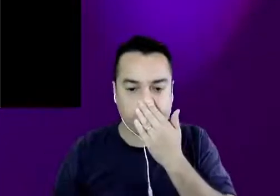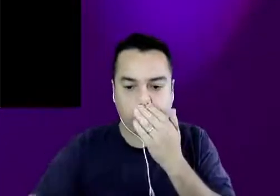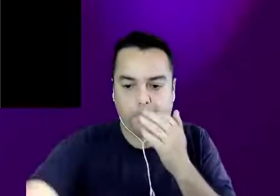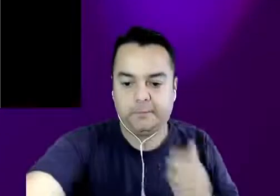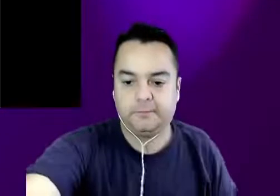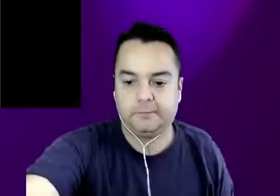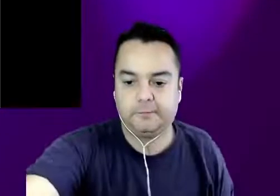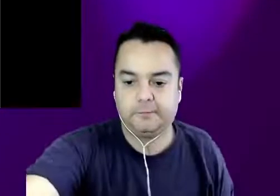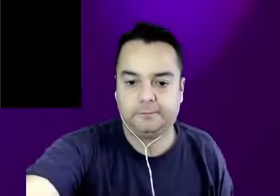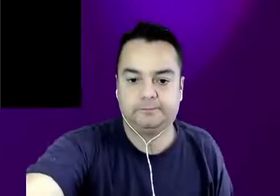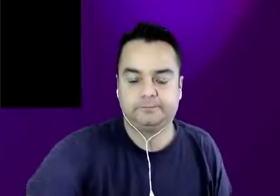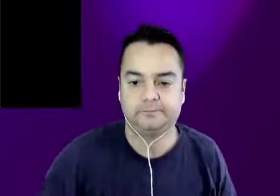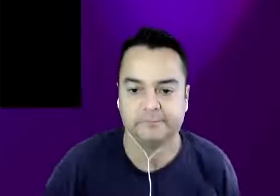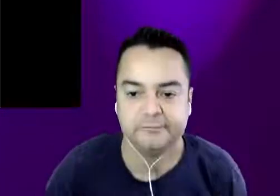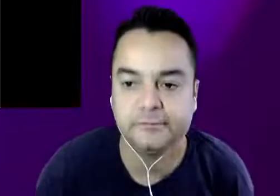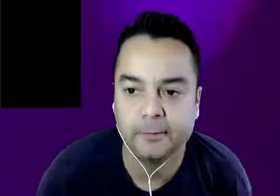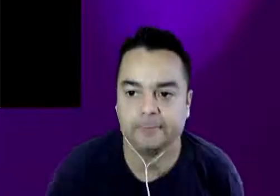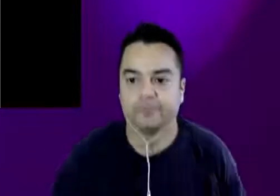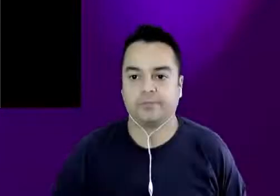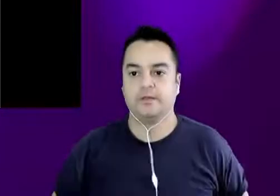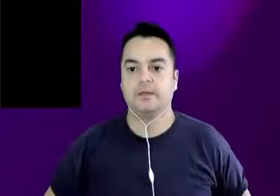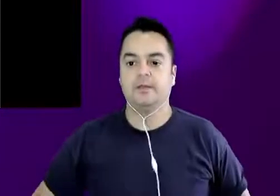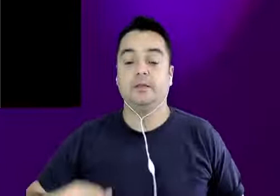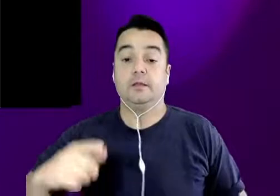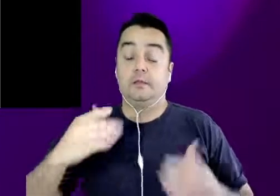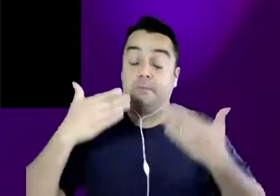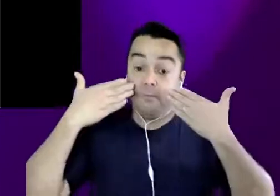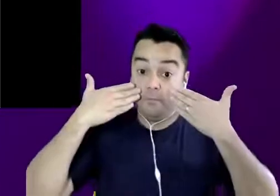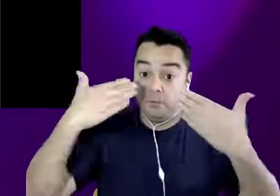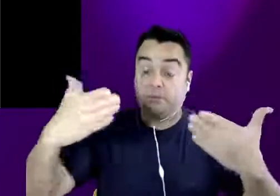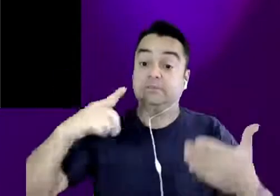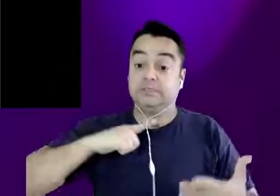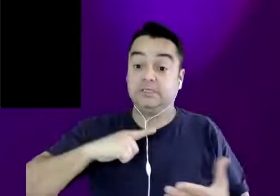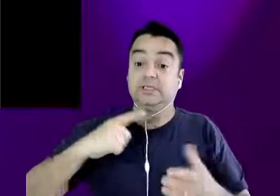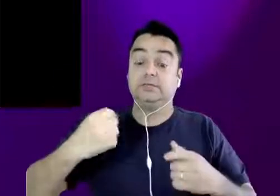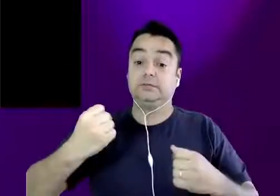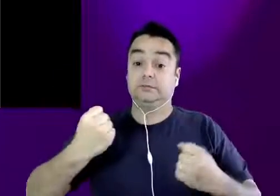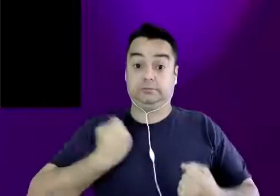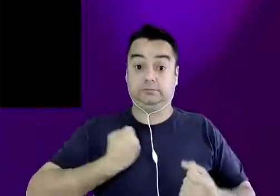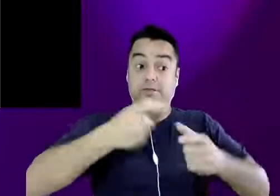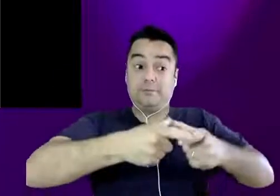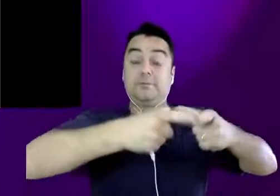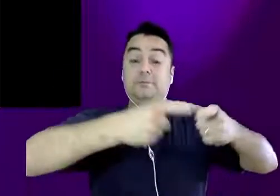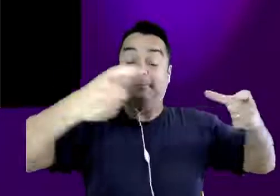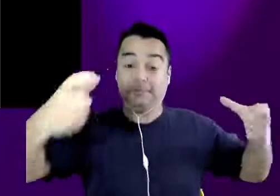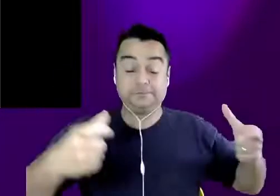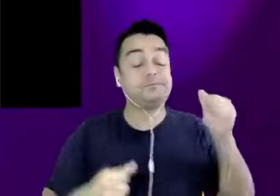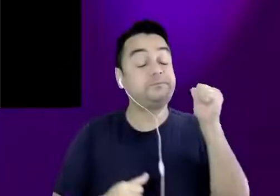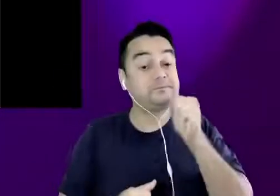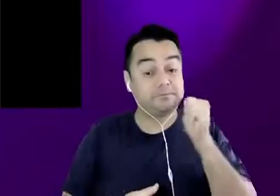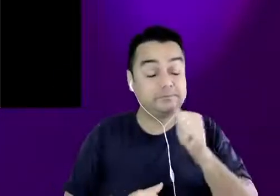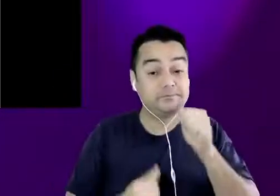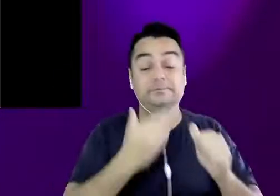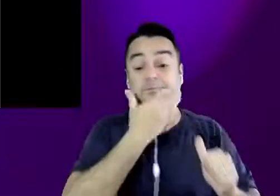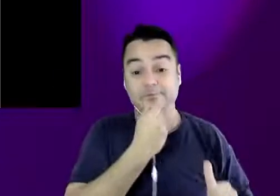men that are going to college. There are more women than men that they are getting a diploma or a degree. And contrary to